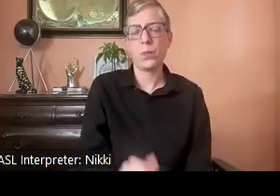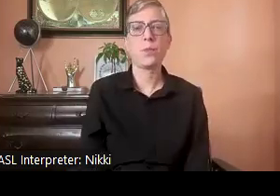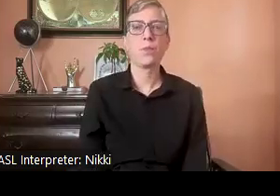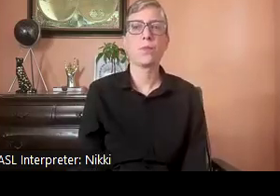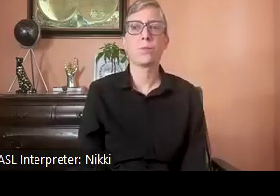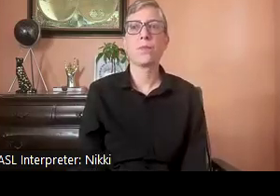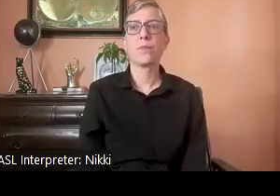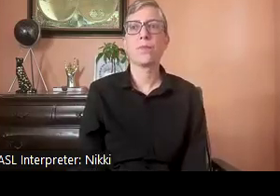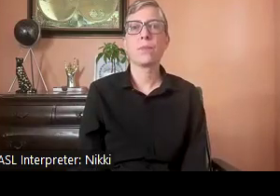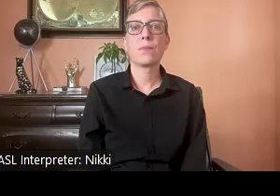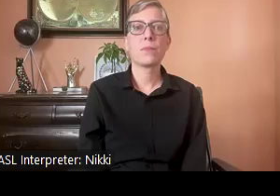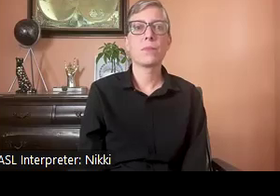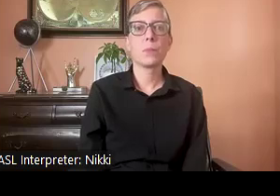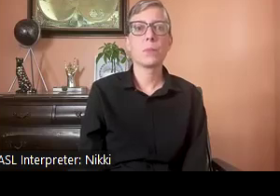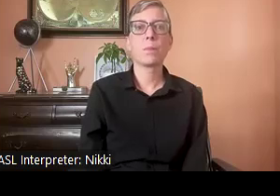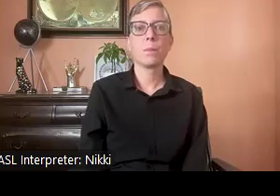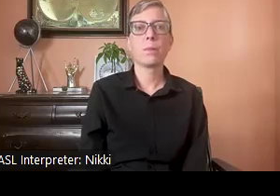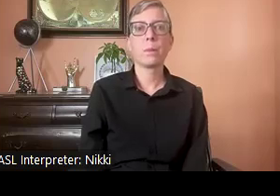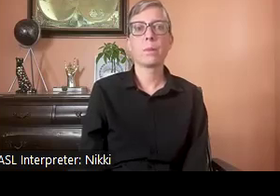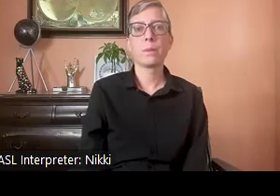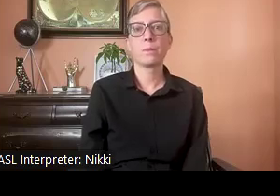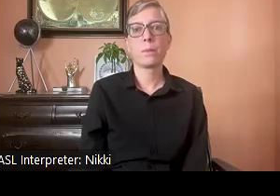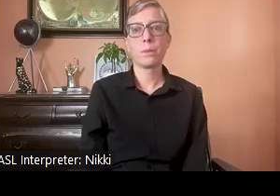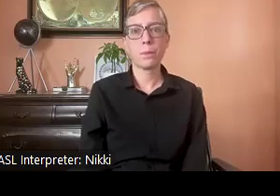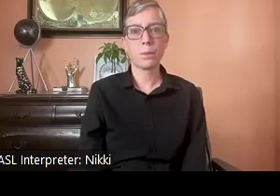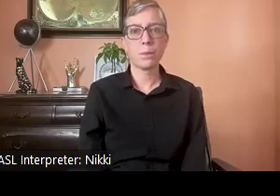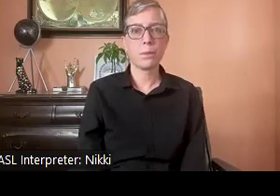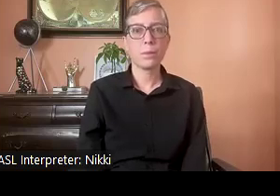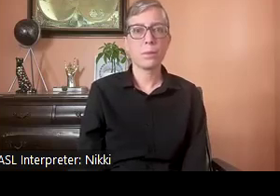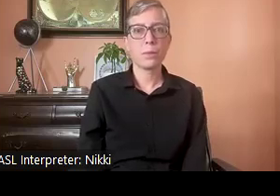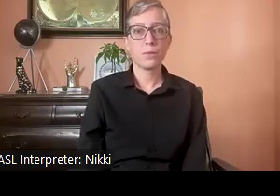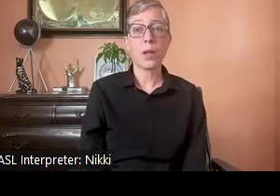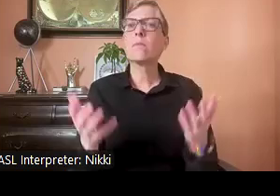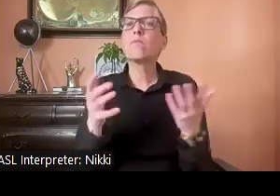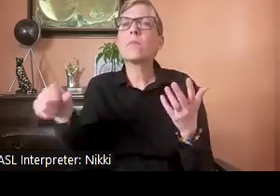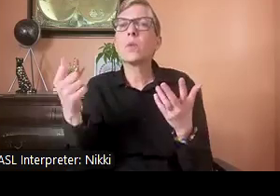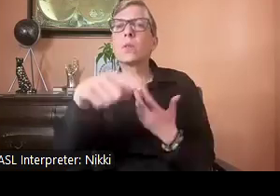don't have much more to say other than what other forces do you guys see?